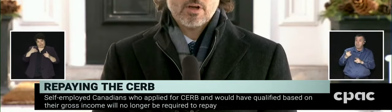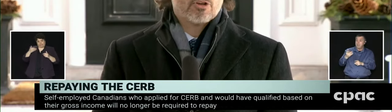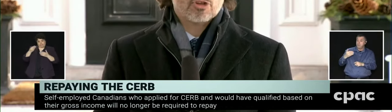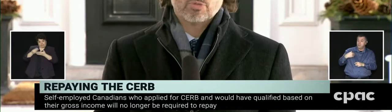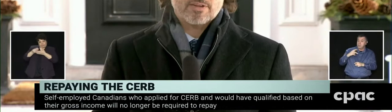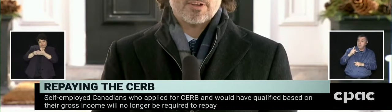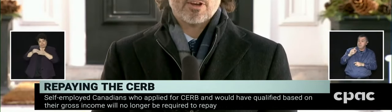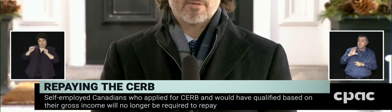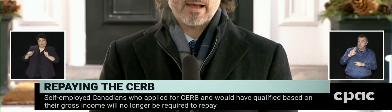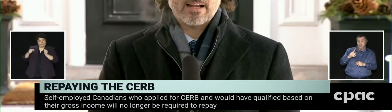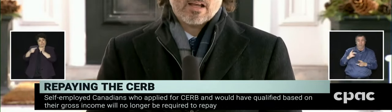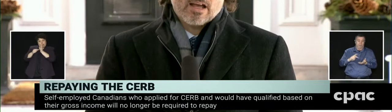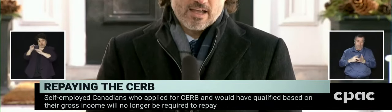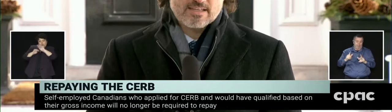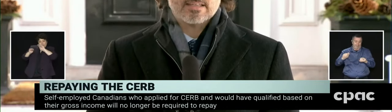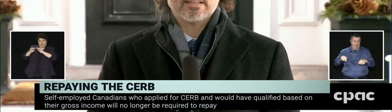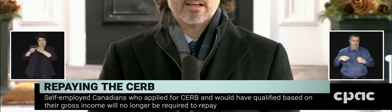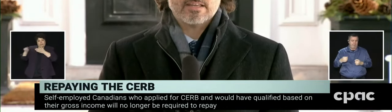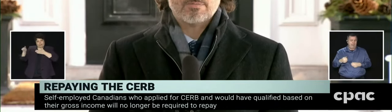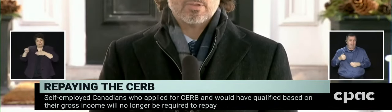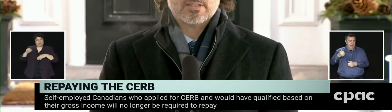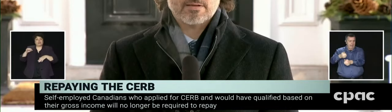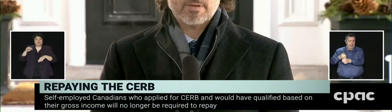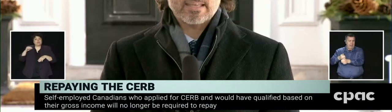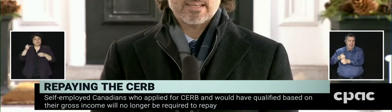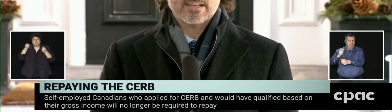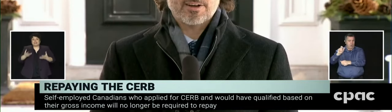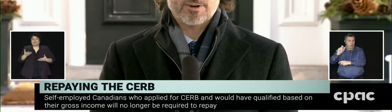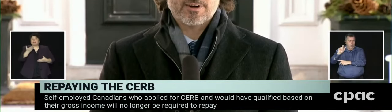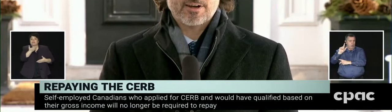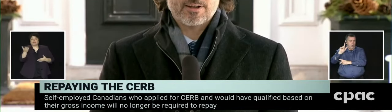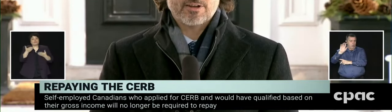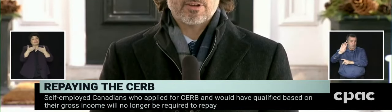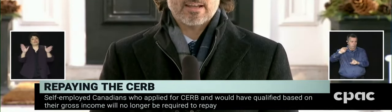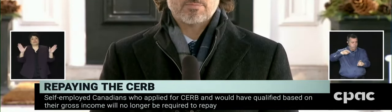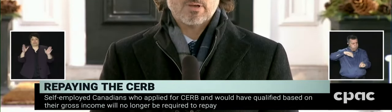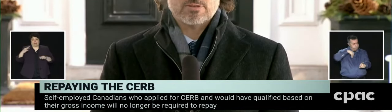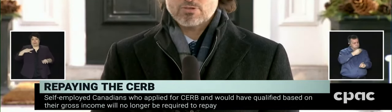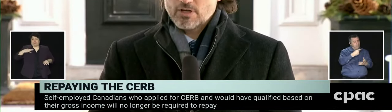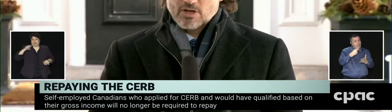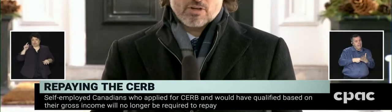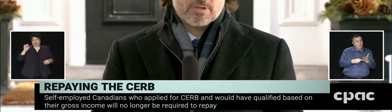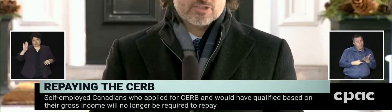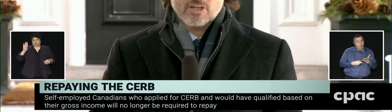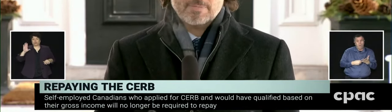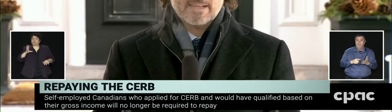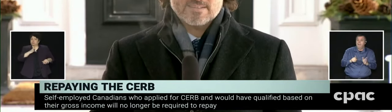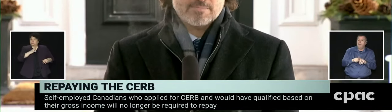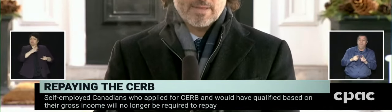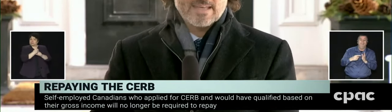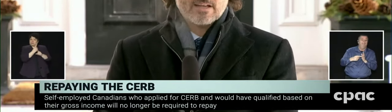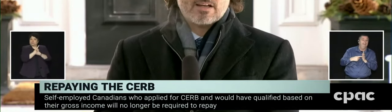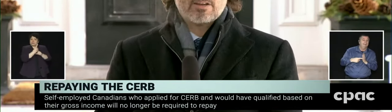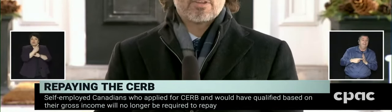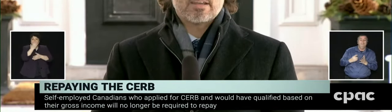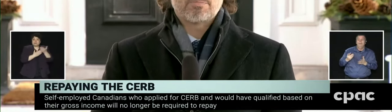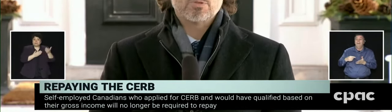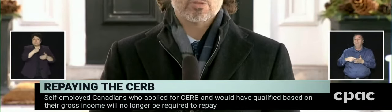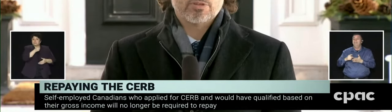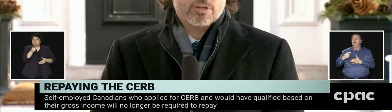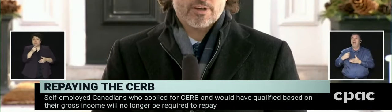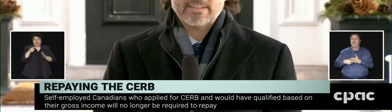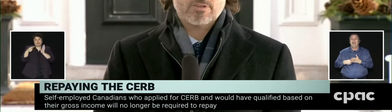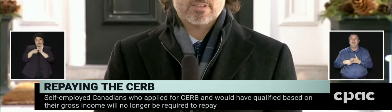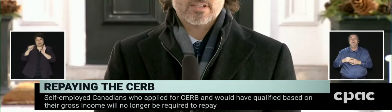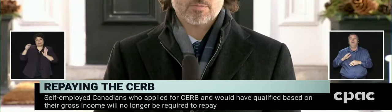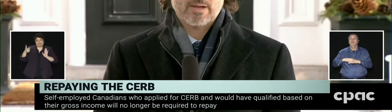PCU, c'est tout à fait normal qu'il puisse payer de l'impôt là-dessus, comme les gens, par exemple, payent de l'impôt